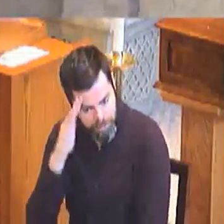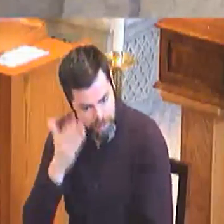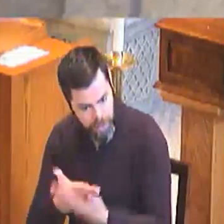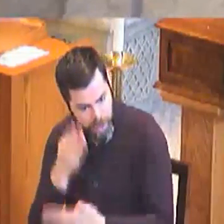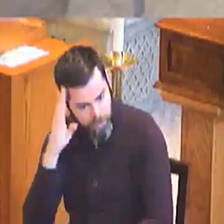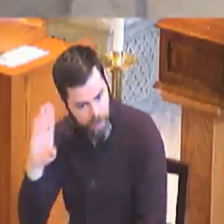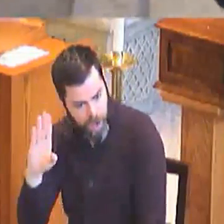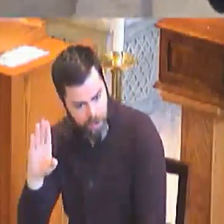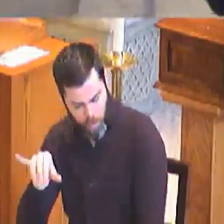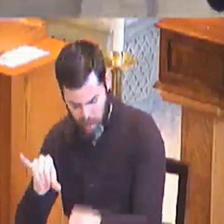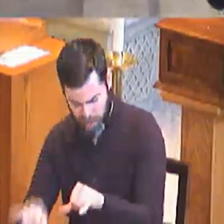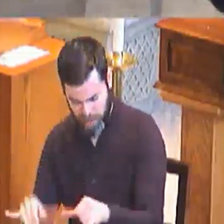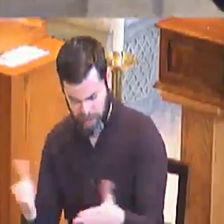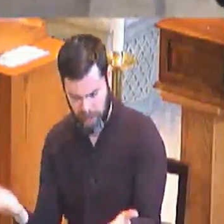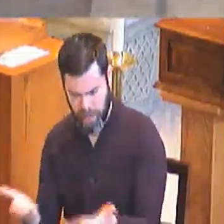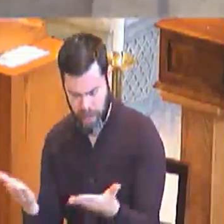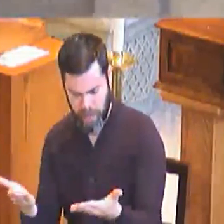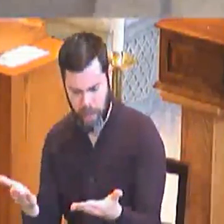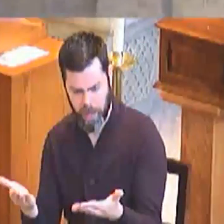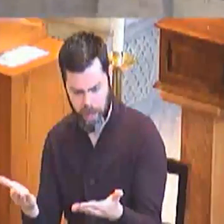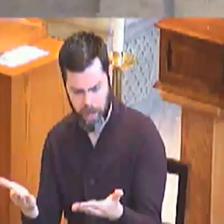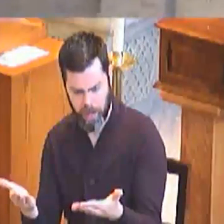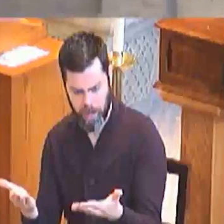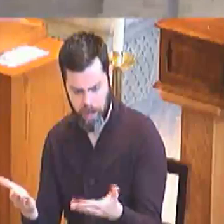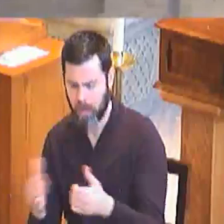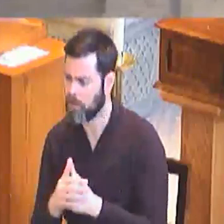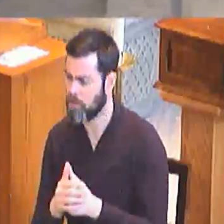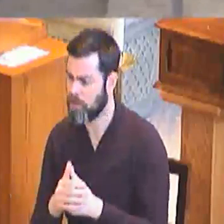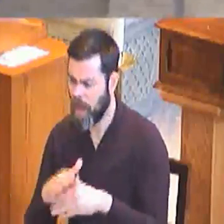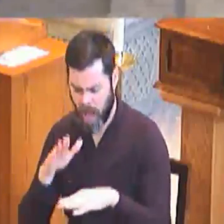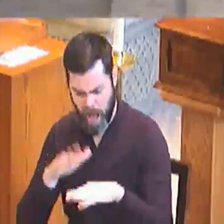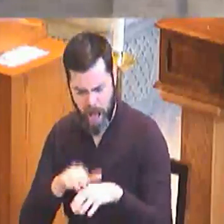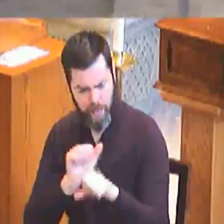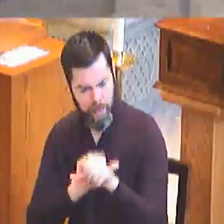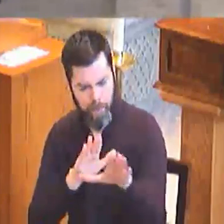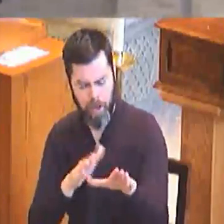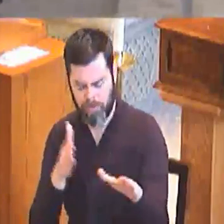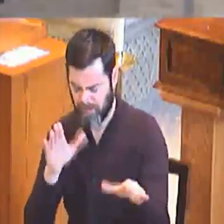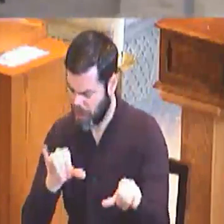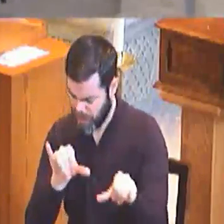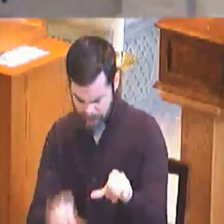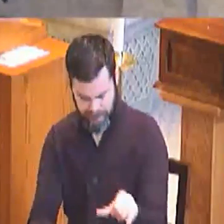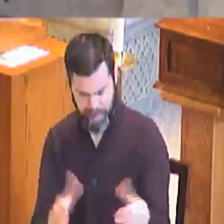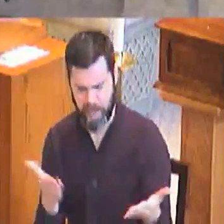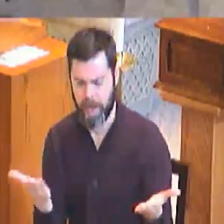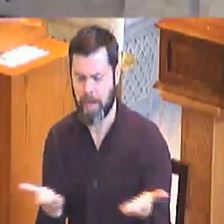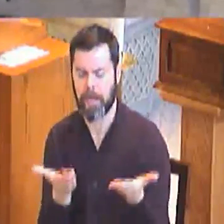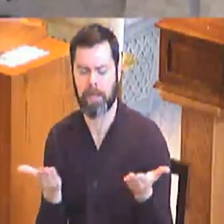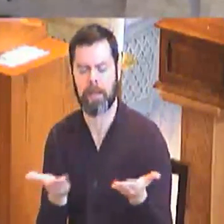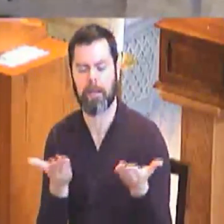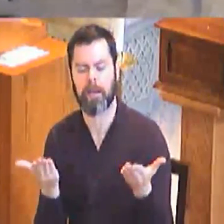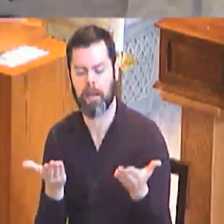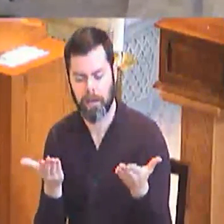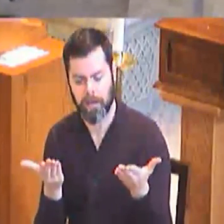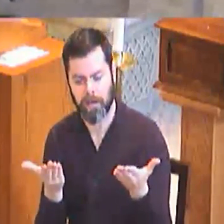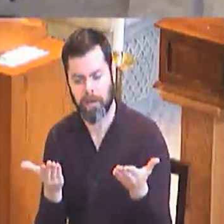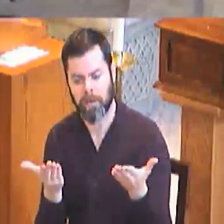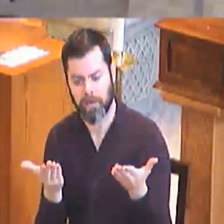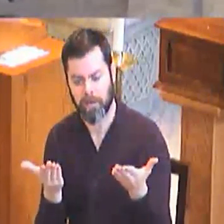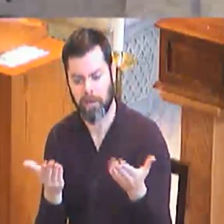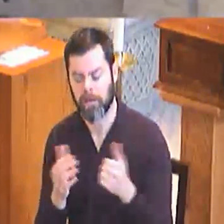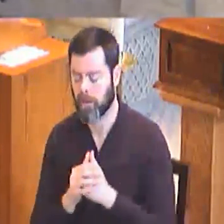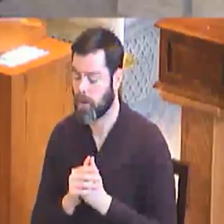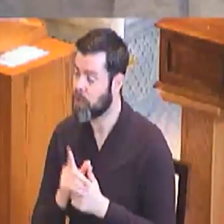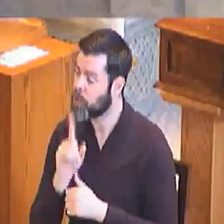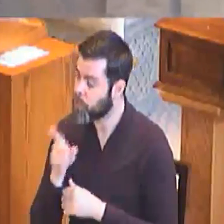Let's stay here, faith. Let's stay here on the mountaintop. Let's stay on the mountaintop. In